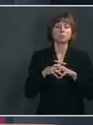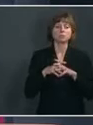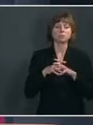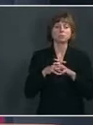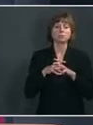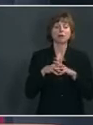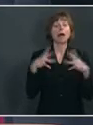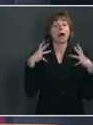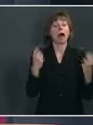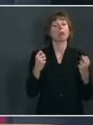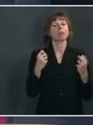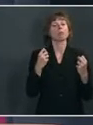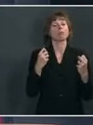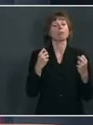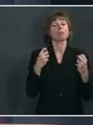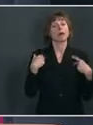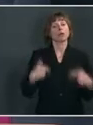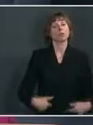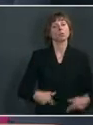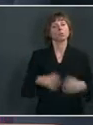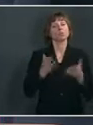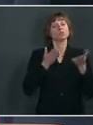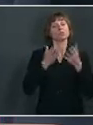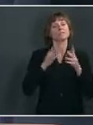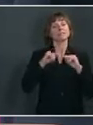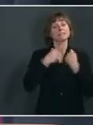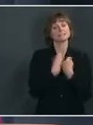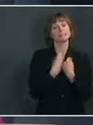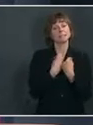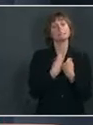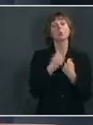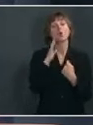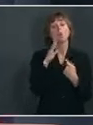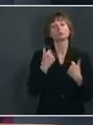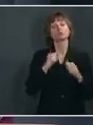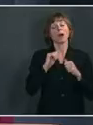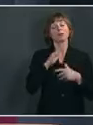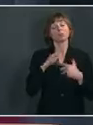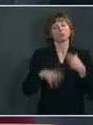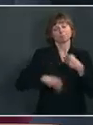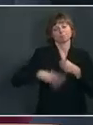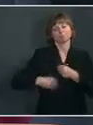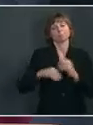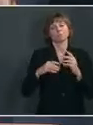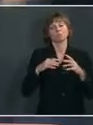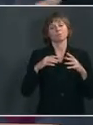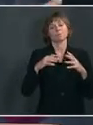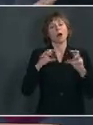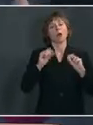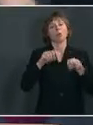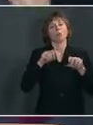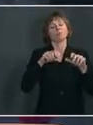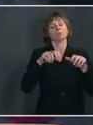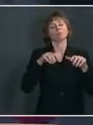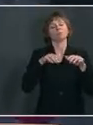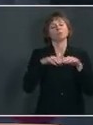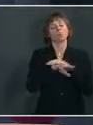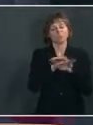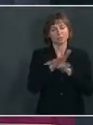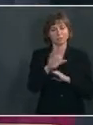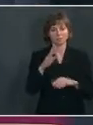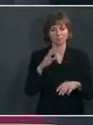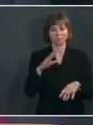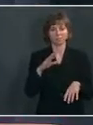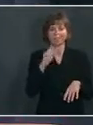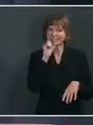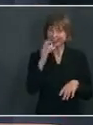the Health and Human Services team will continue to look for ways to expand access. I will say, you didn't ask this, but this is a common question, so I'm just going to proactively answer